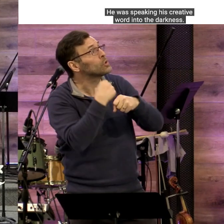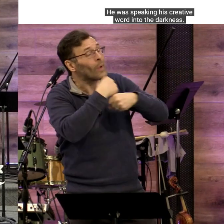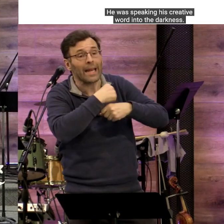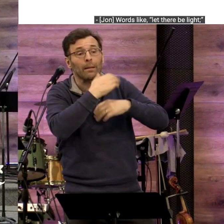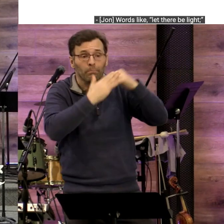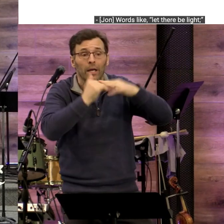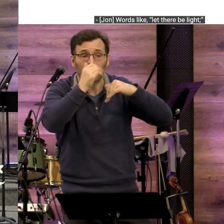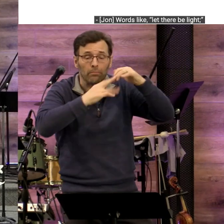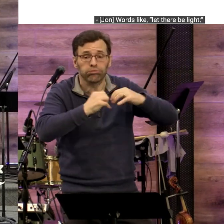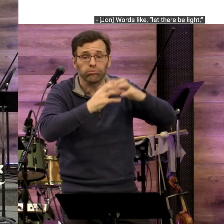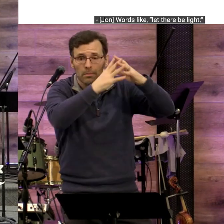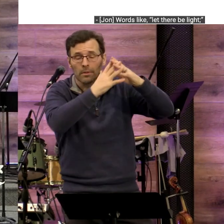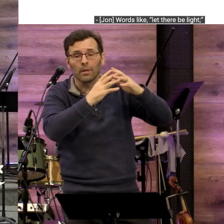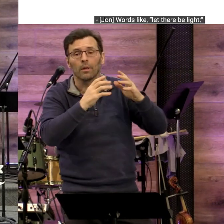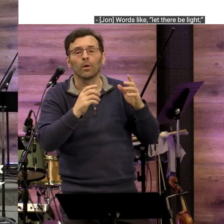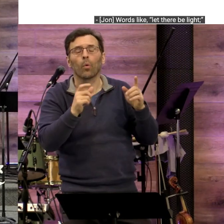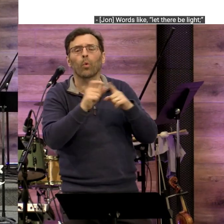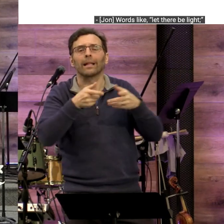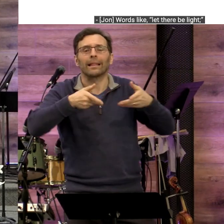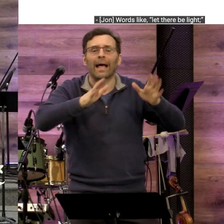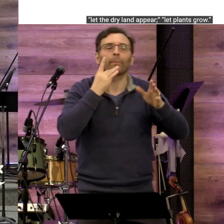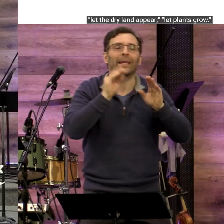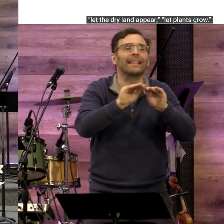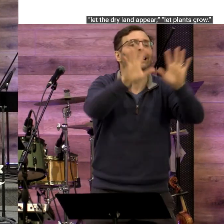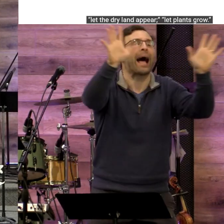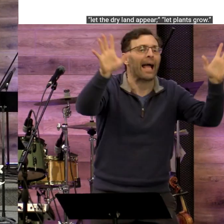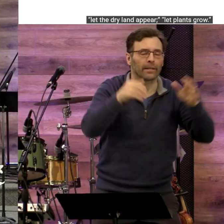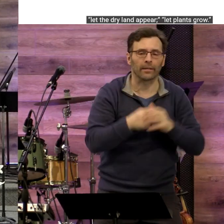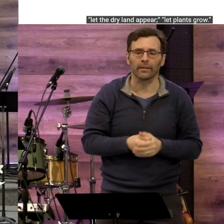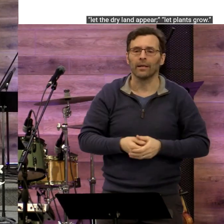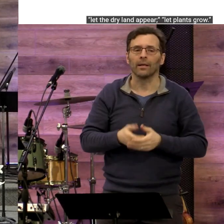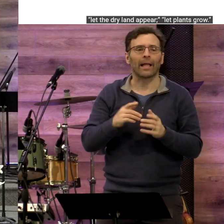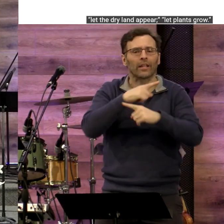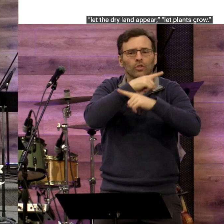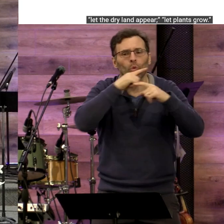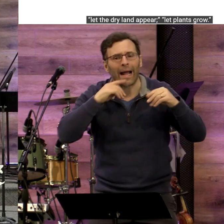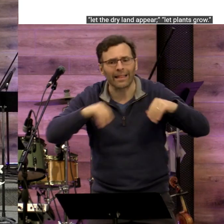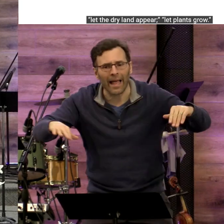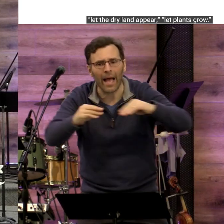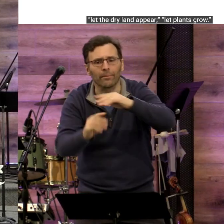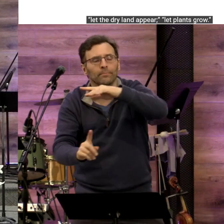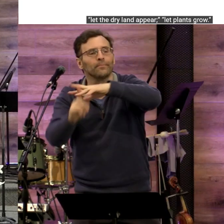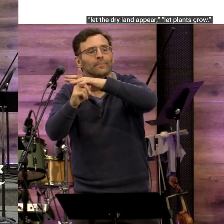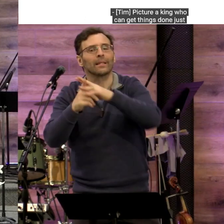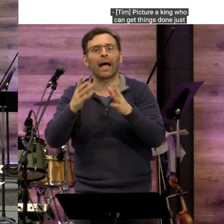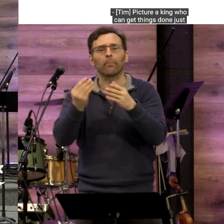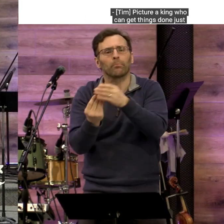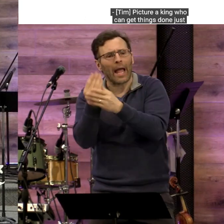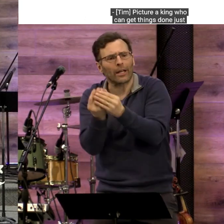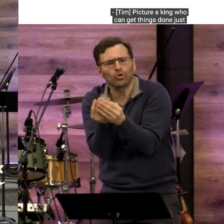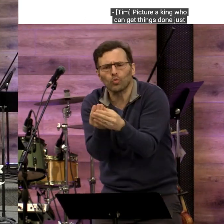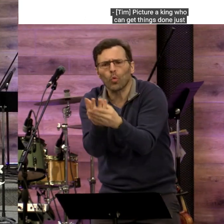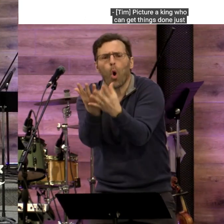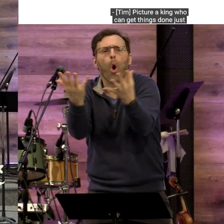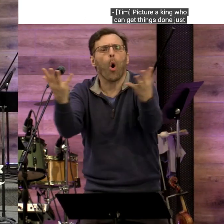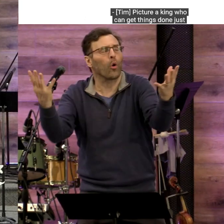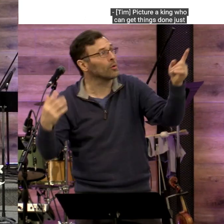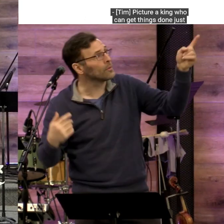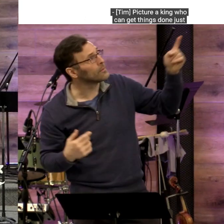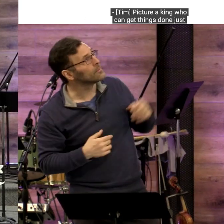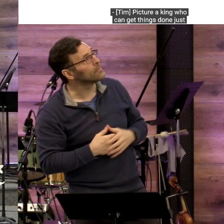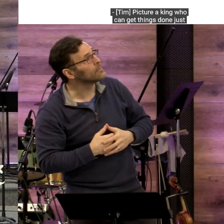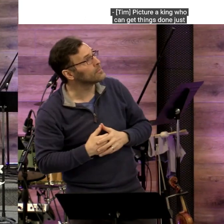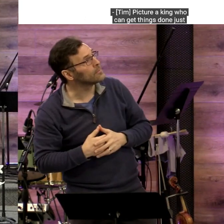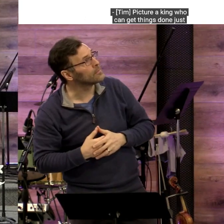darkness. Words like, "Let there be light," "Let the dry land appear," "Let plants grow." Picture a king who can get